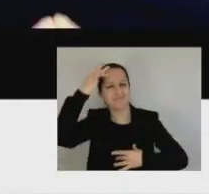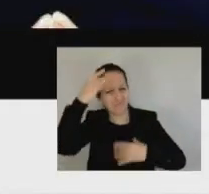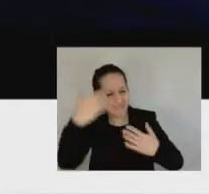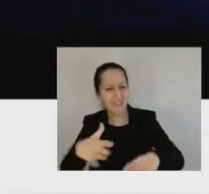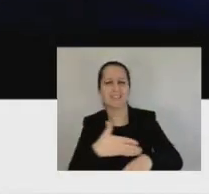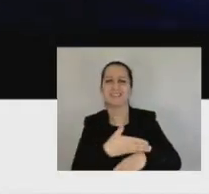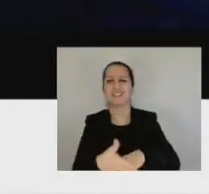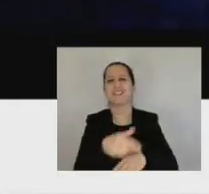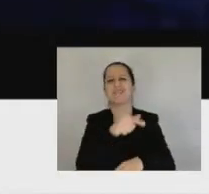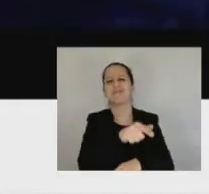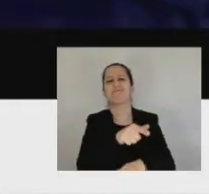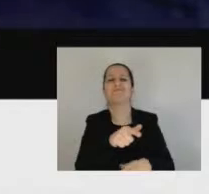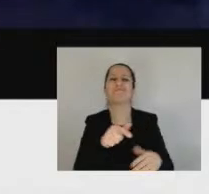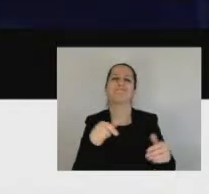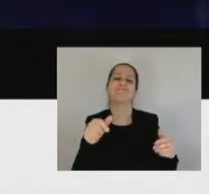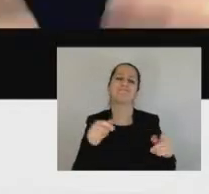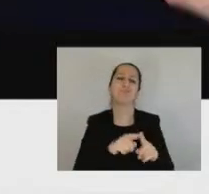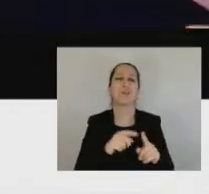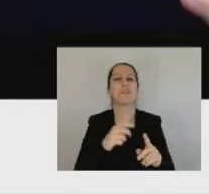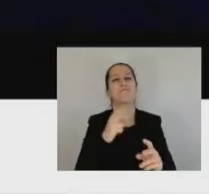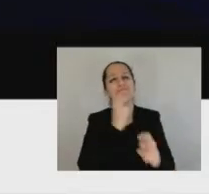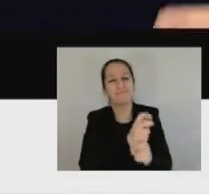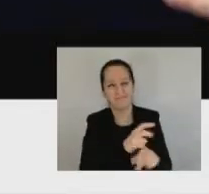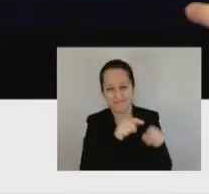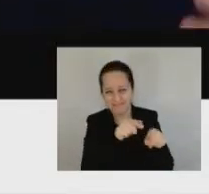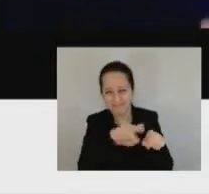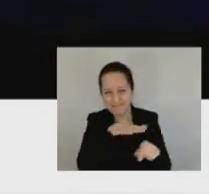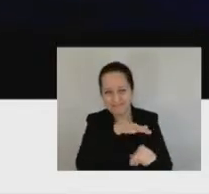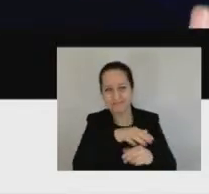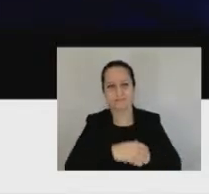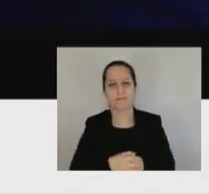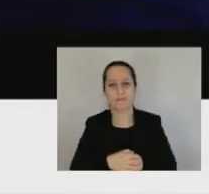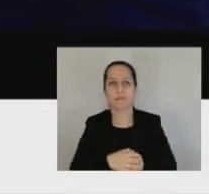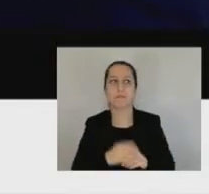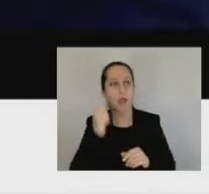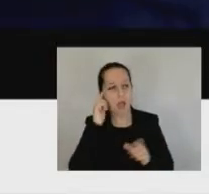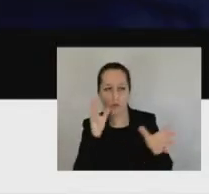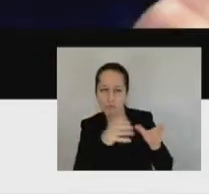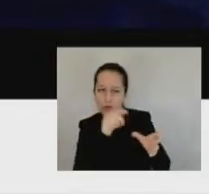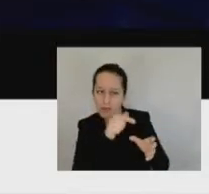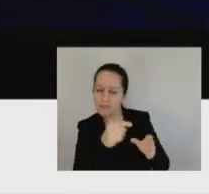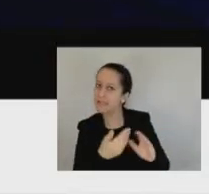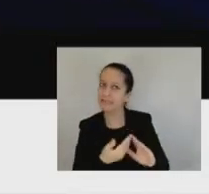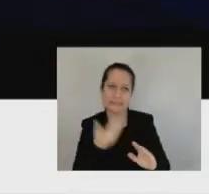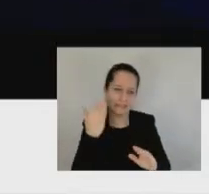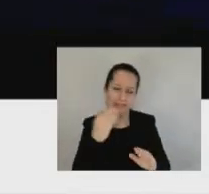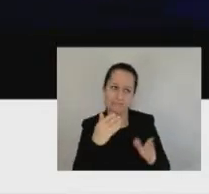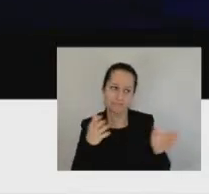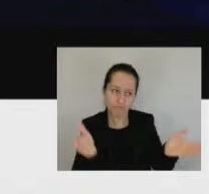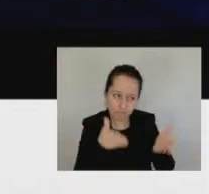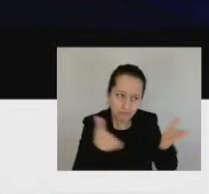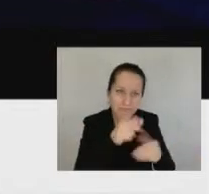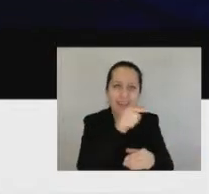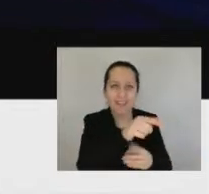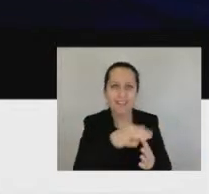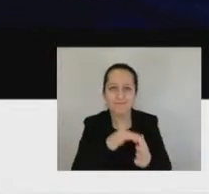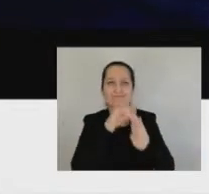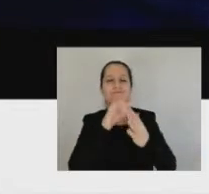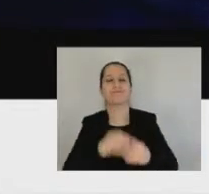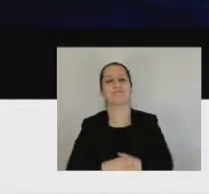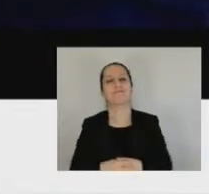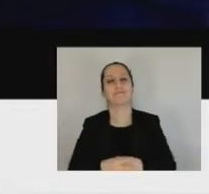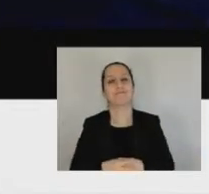are concerned in that there is no prioritization, or that integration mechanisms of